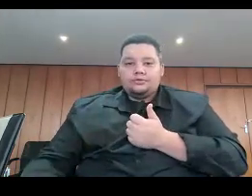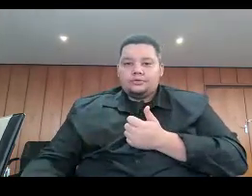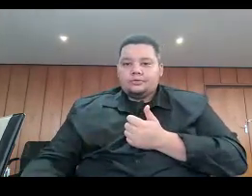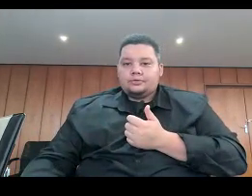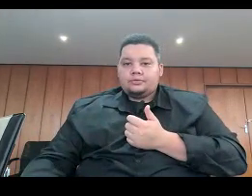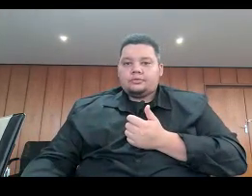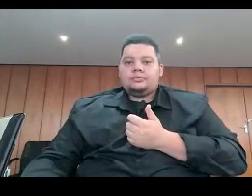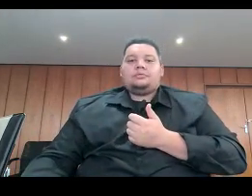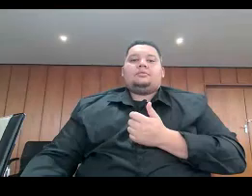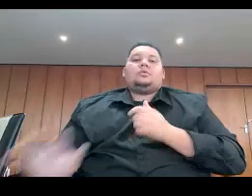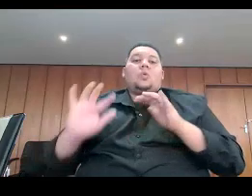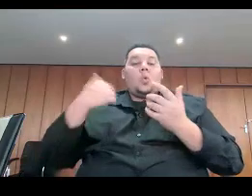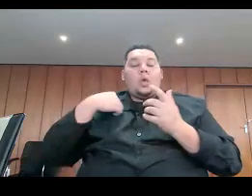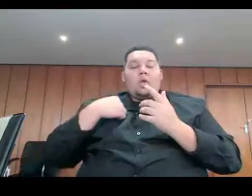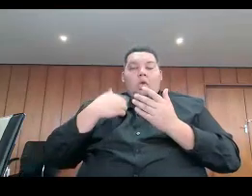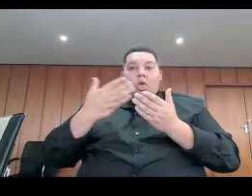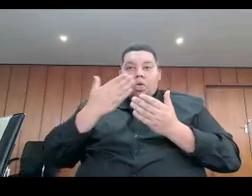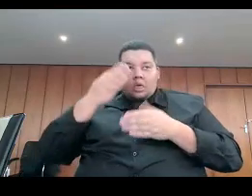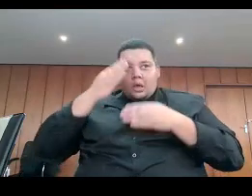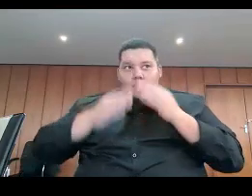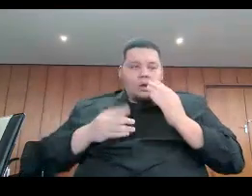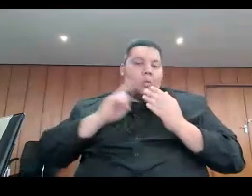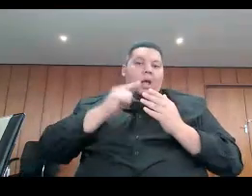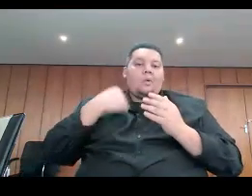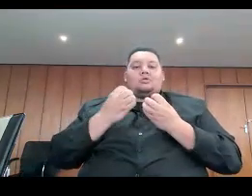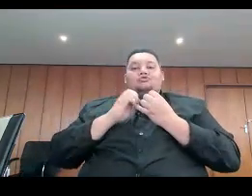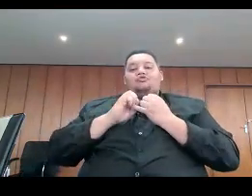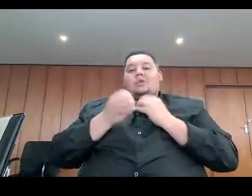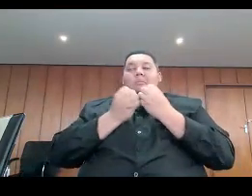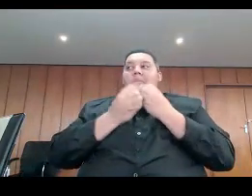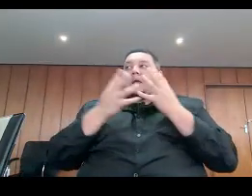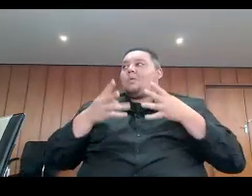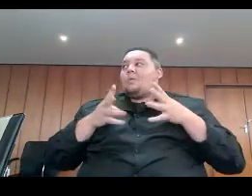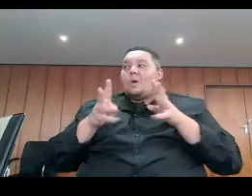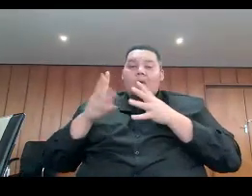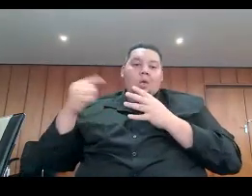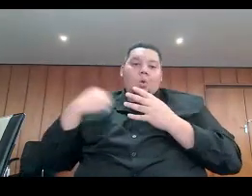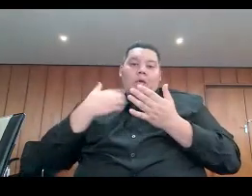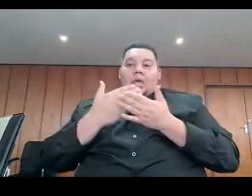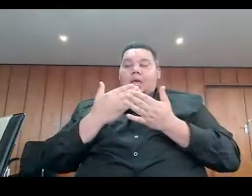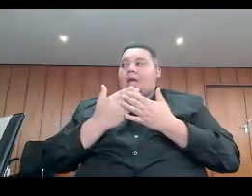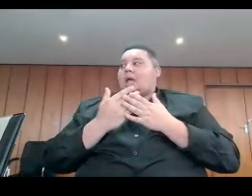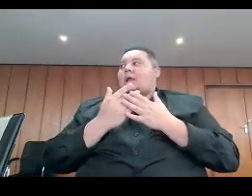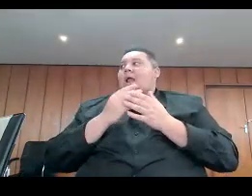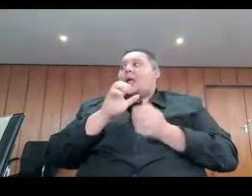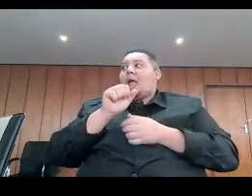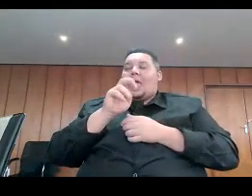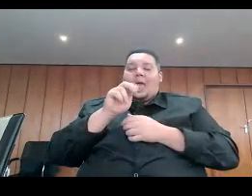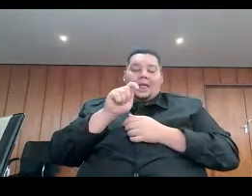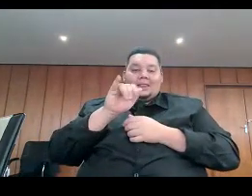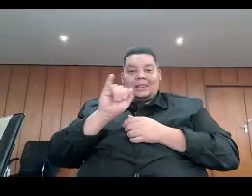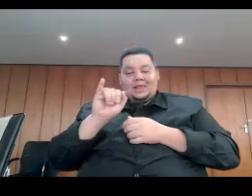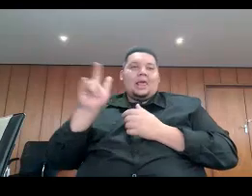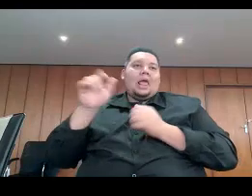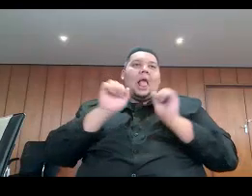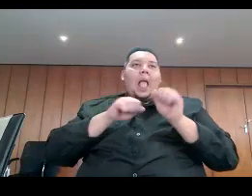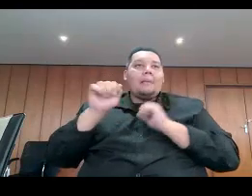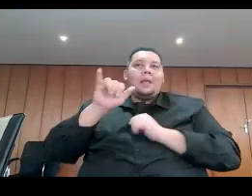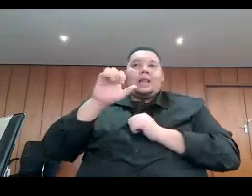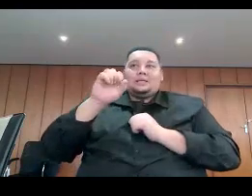short? We have tried in many ways to be anti-ableist. I think you've seen some of